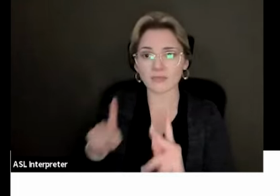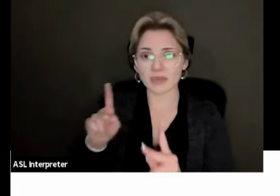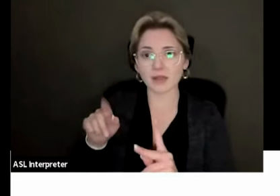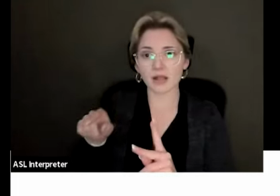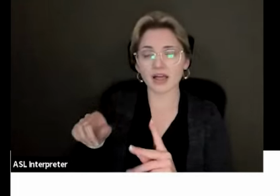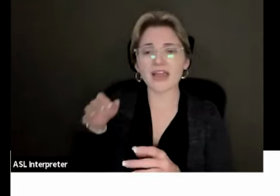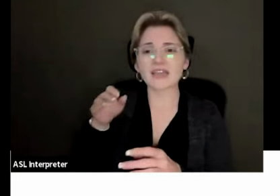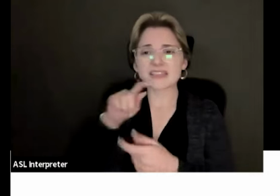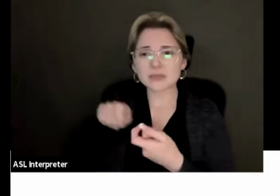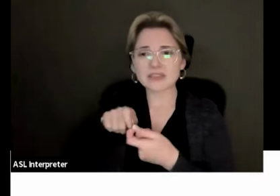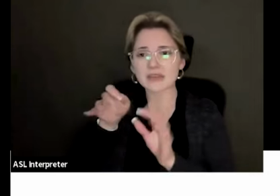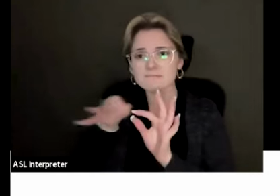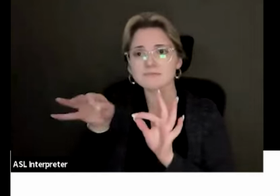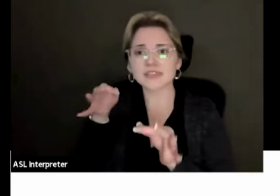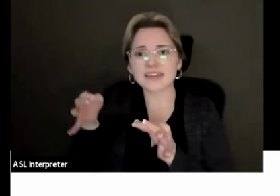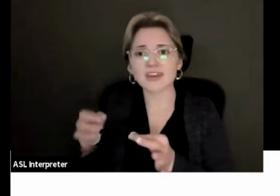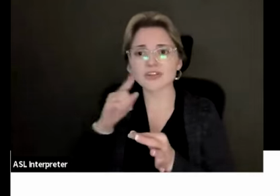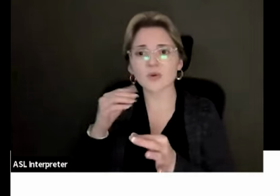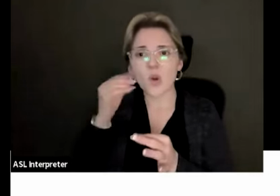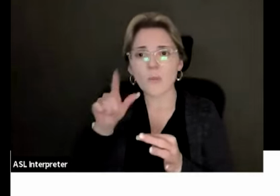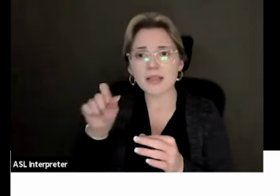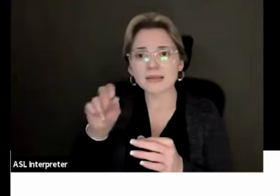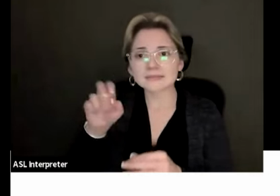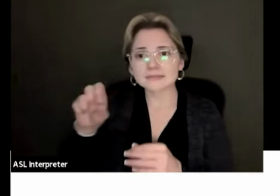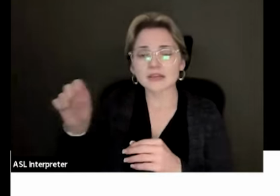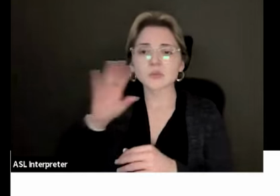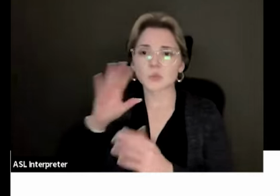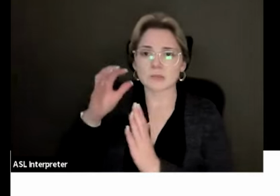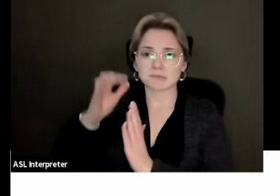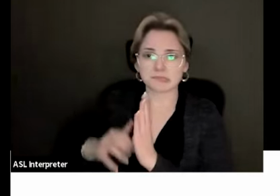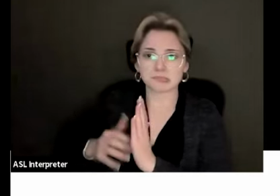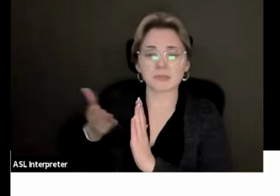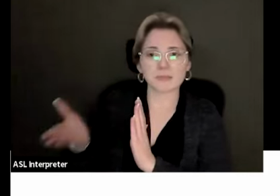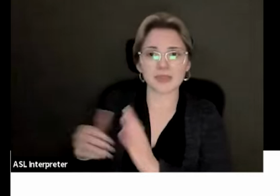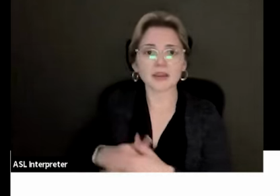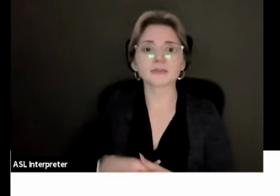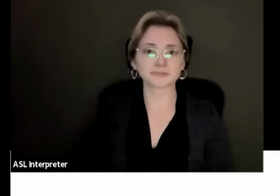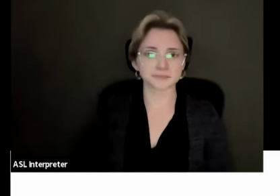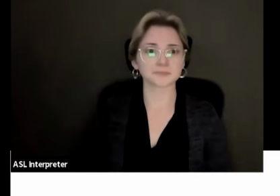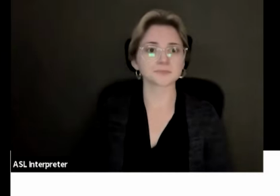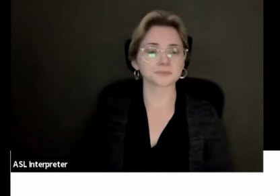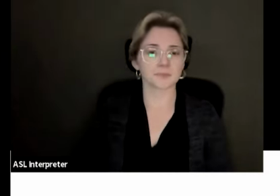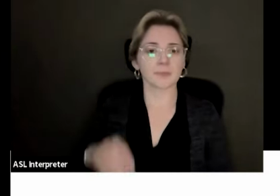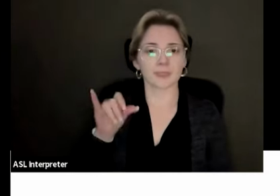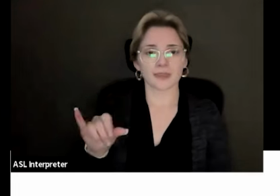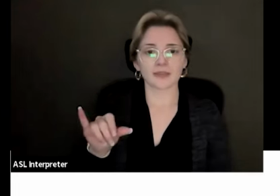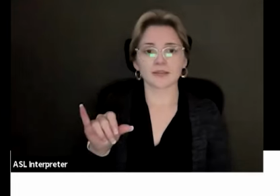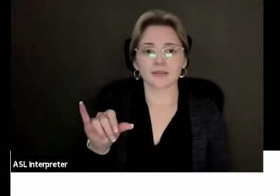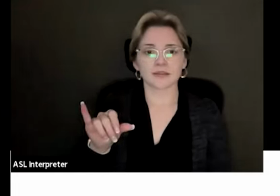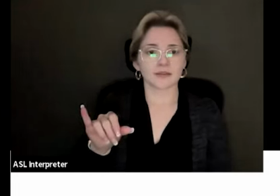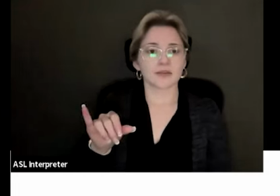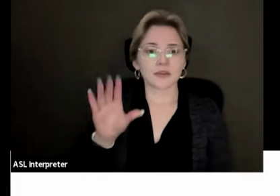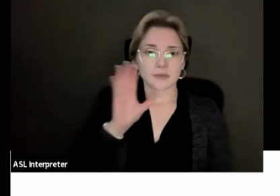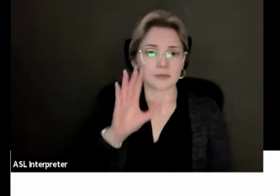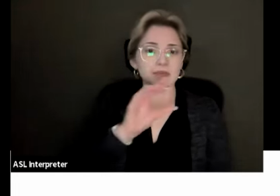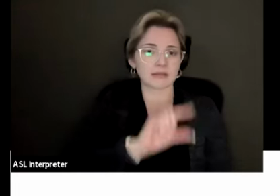to highlight what those programs were. Those are these programs under CPD. So just that is an eligibility criteria